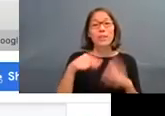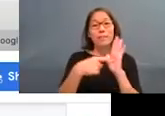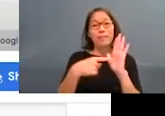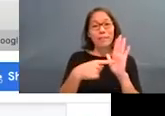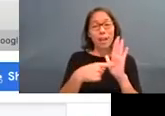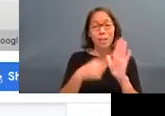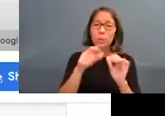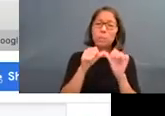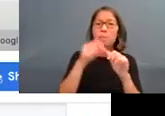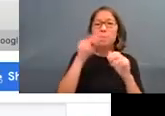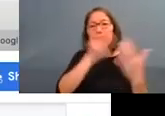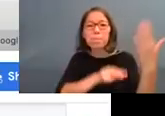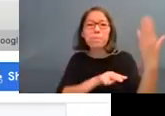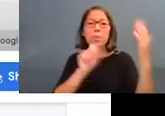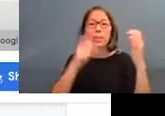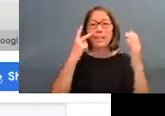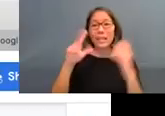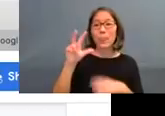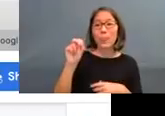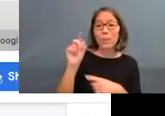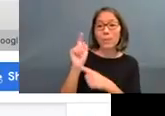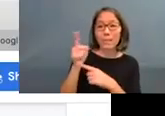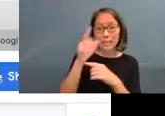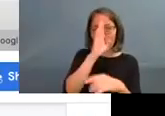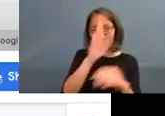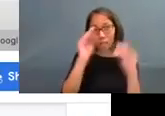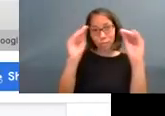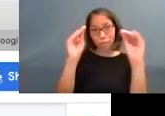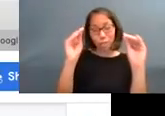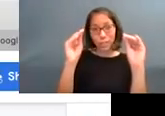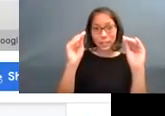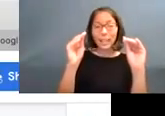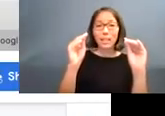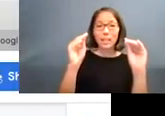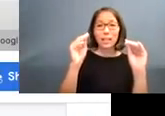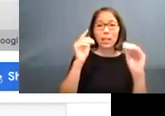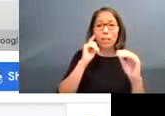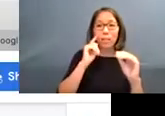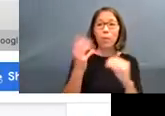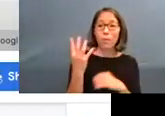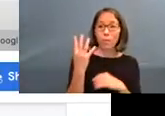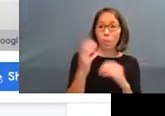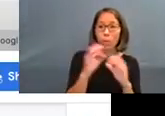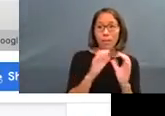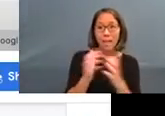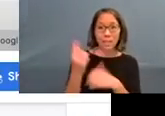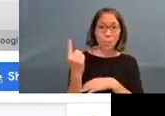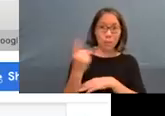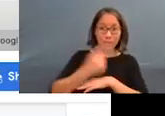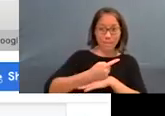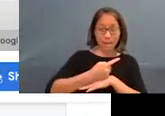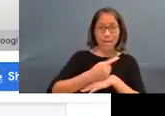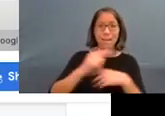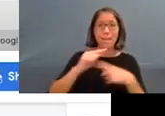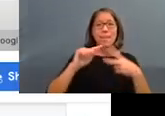to go through where you see 30 minutes of direct instruction per the four courses one day, and then